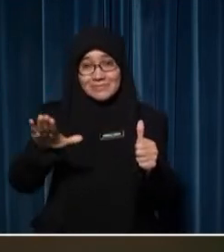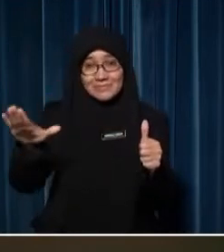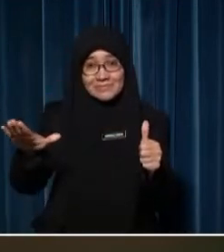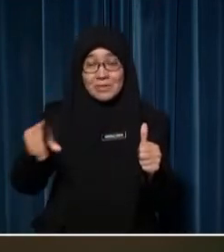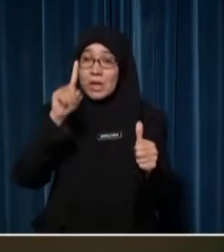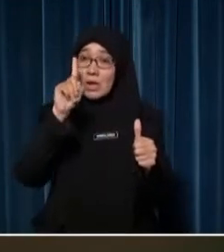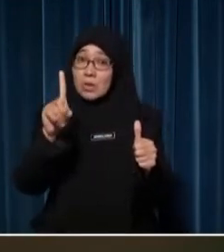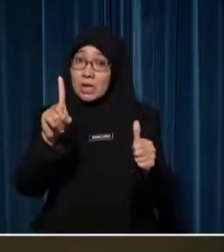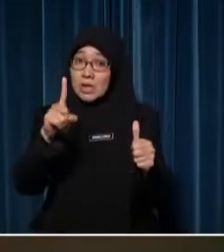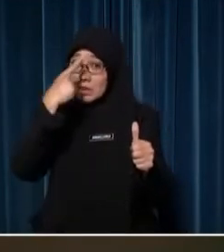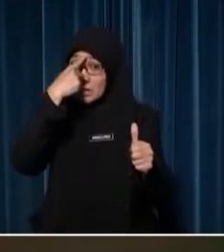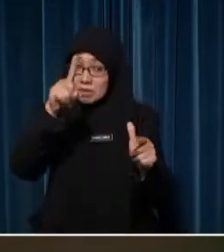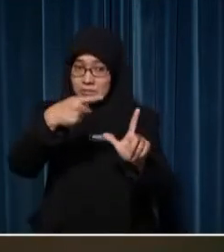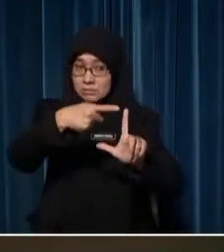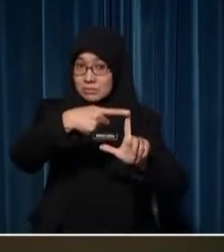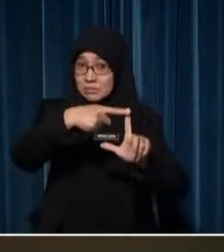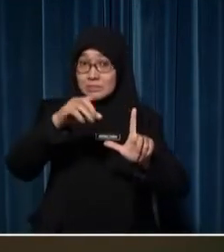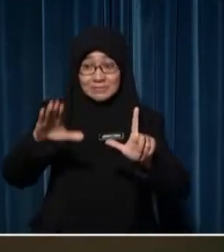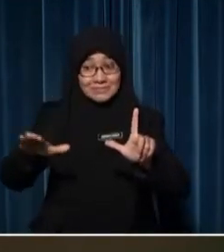1 for the second child,